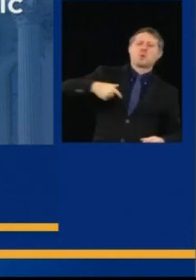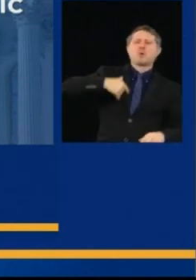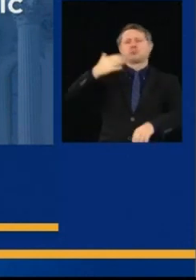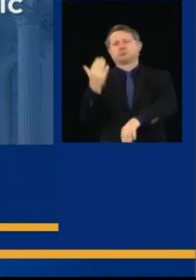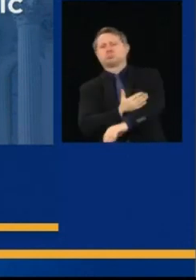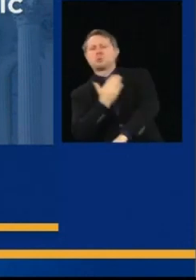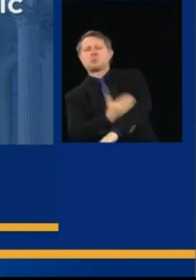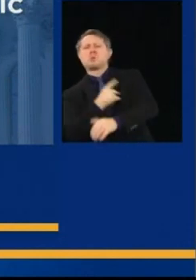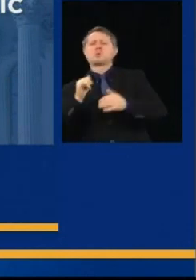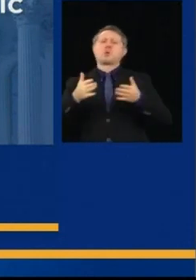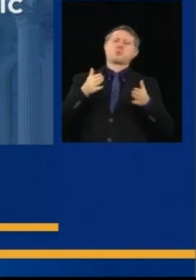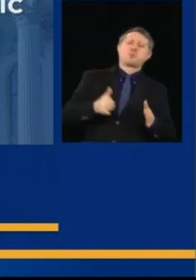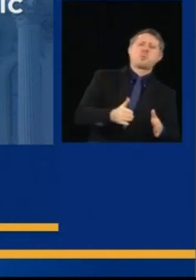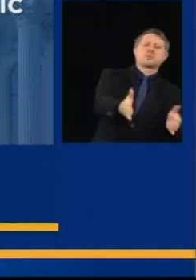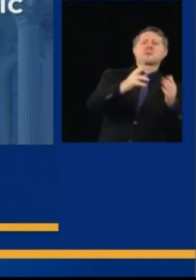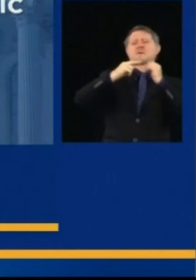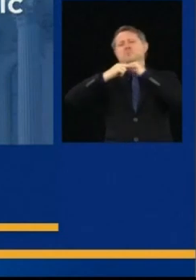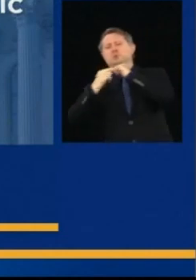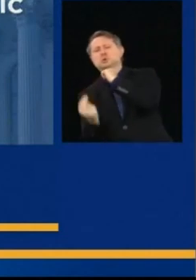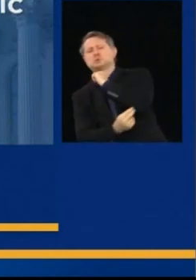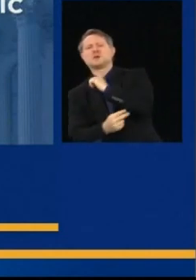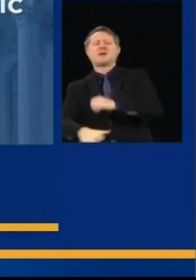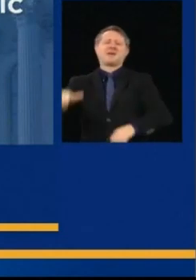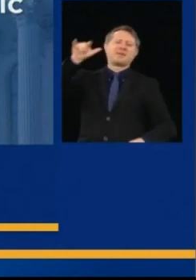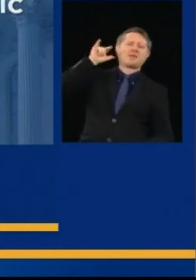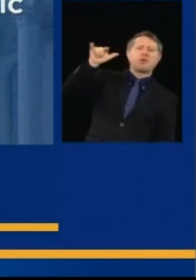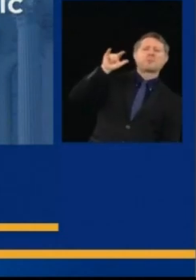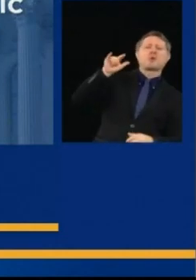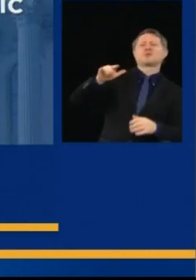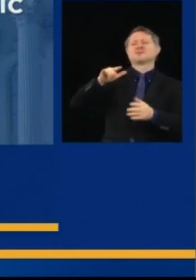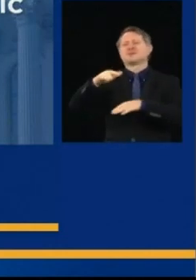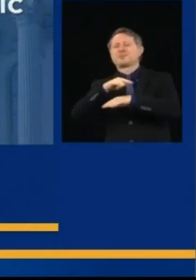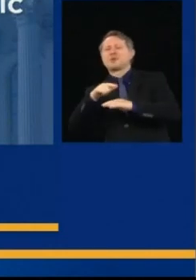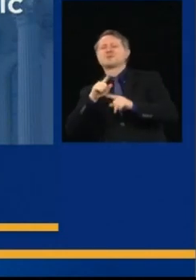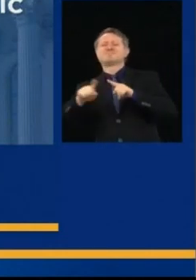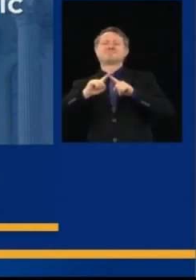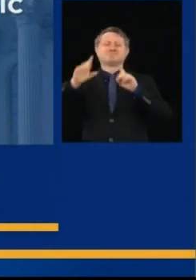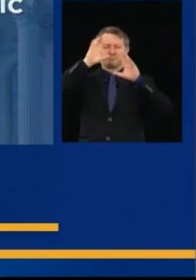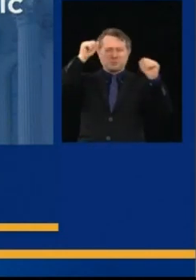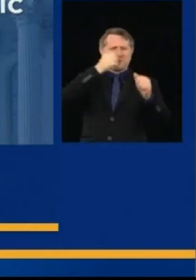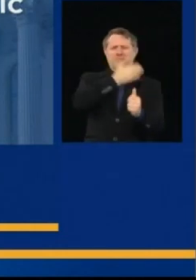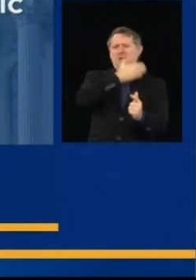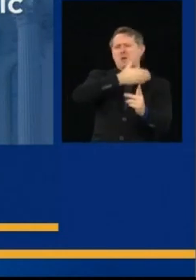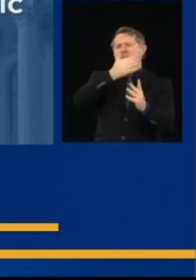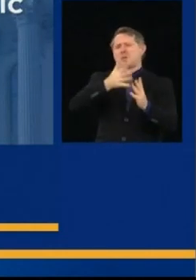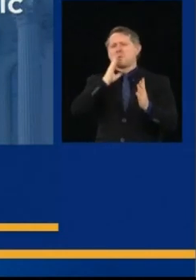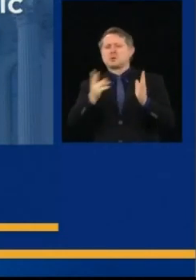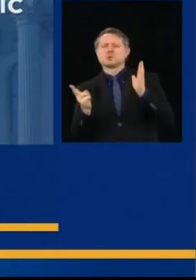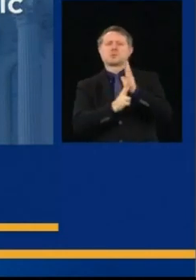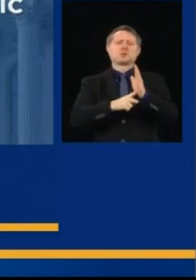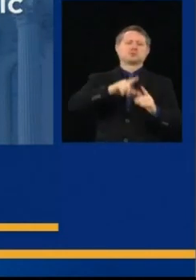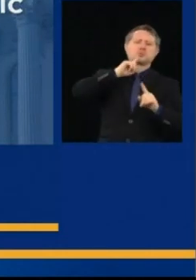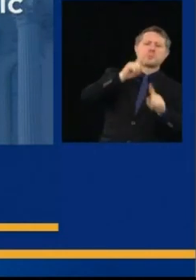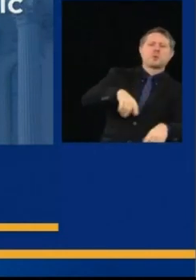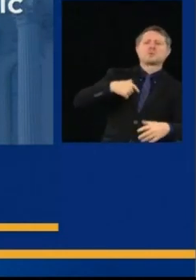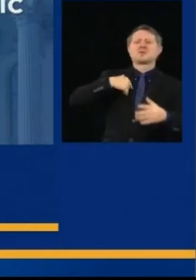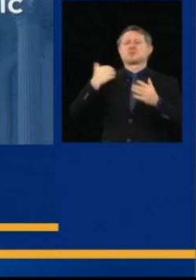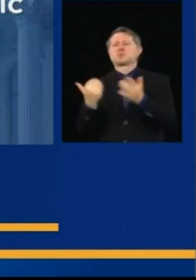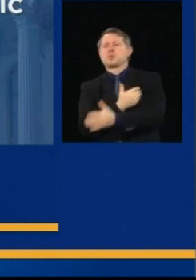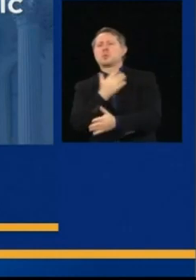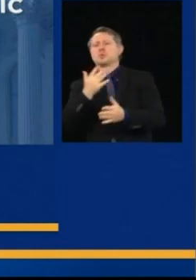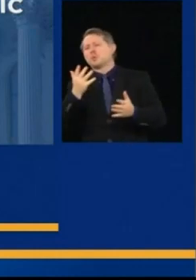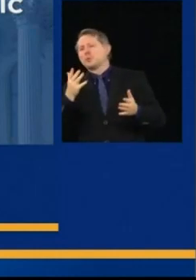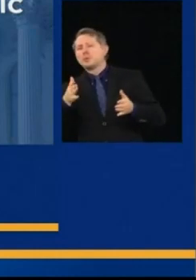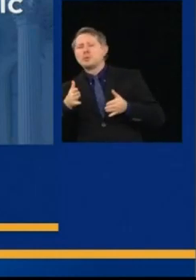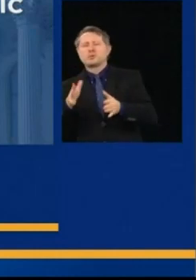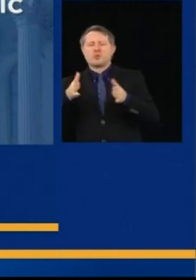our airports. Every administration does a report. The bridges are falling, the roads are crumbling. Our country doesn't